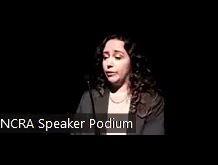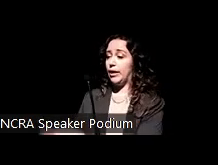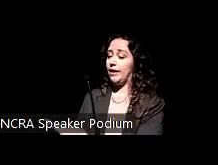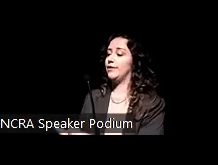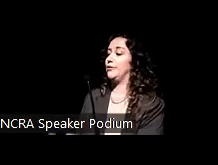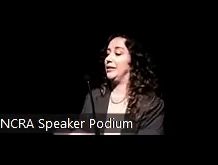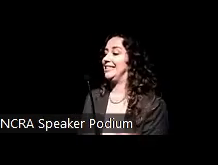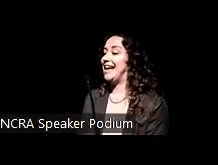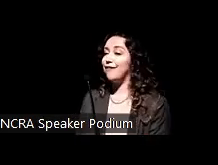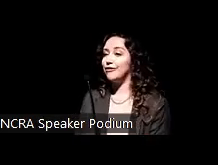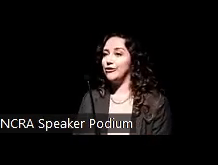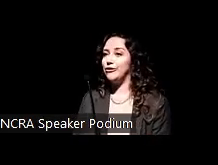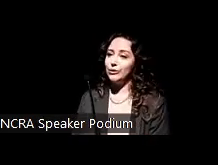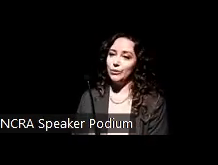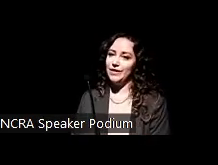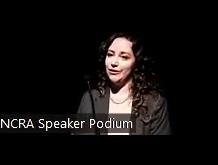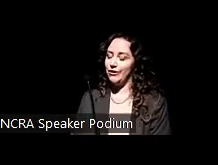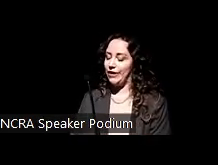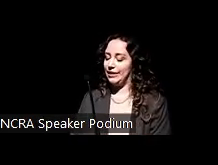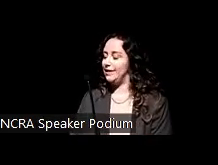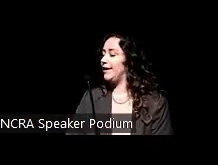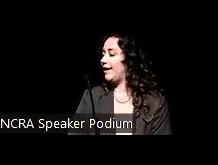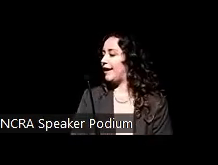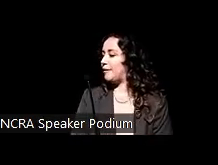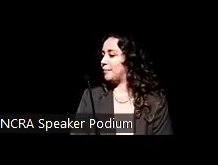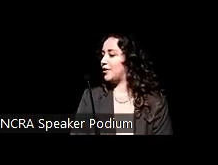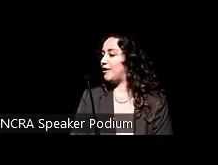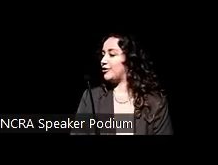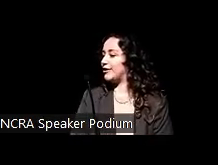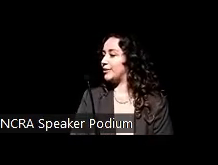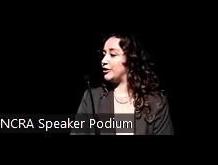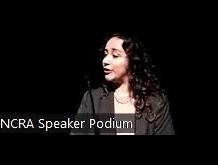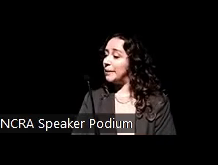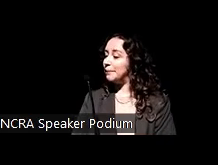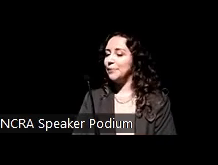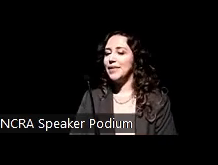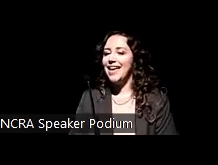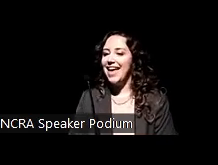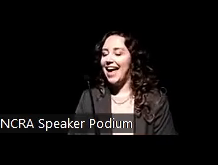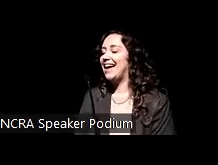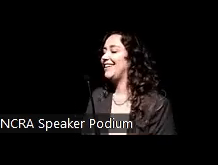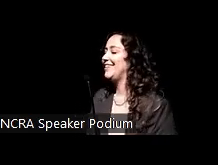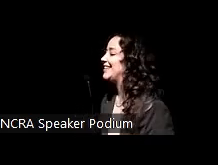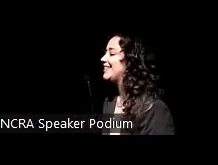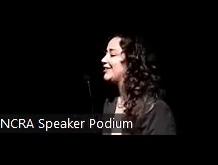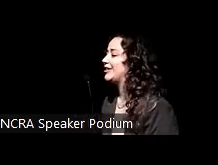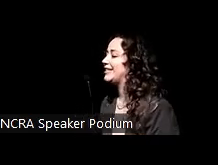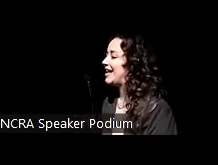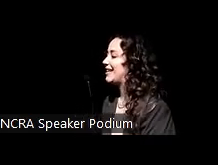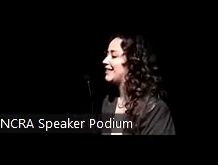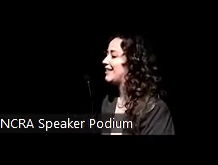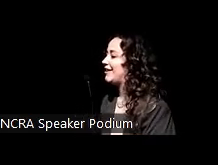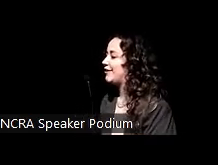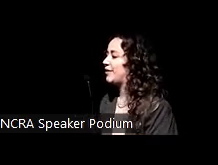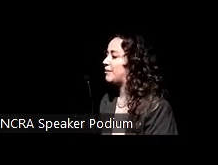who apply under this ordinance, they have to use one of these certified contractors, which is great. And this is just